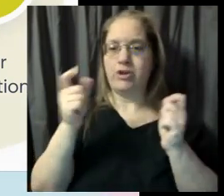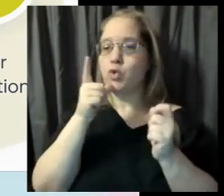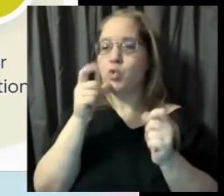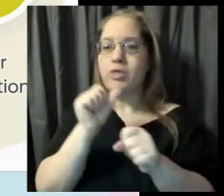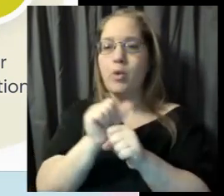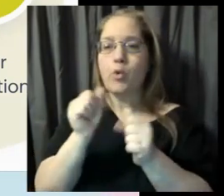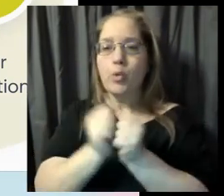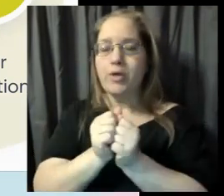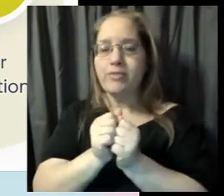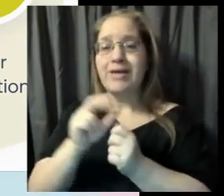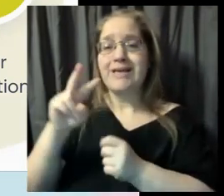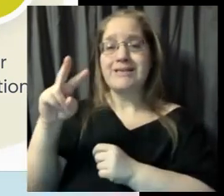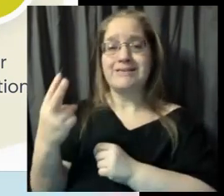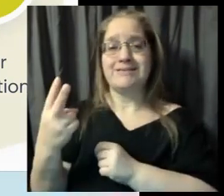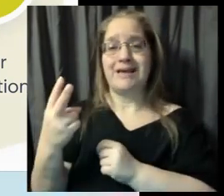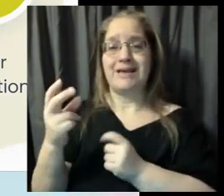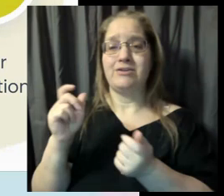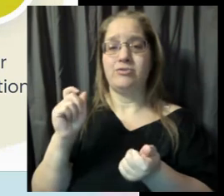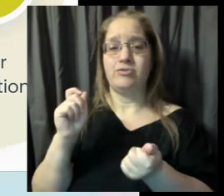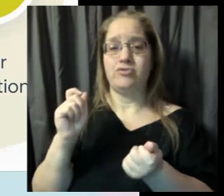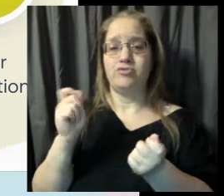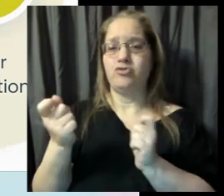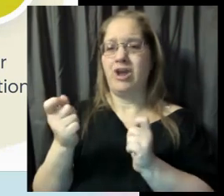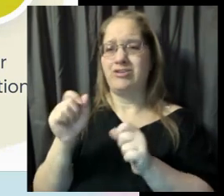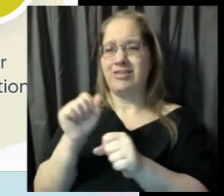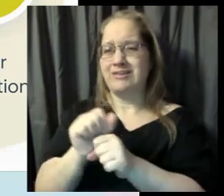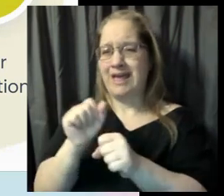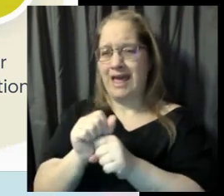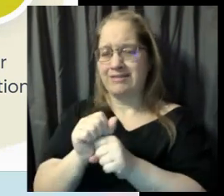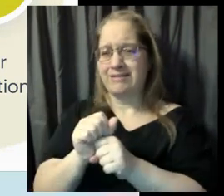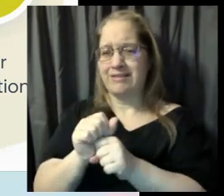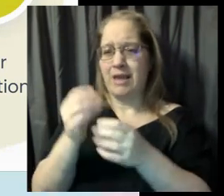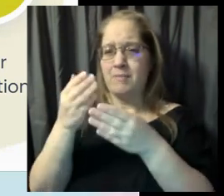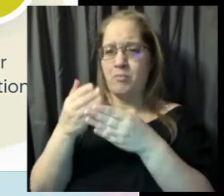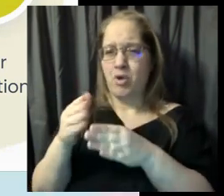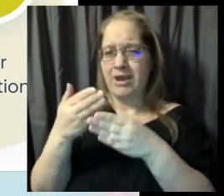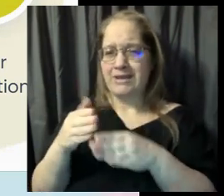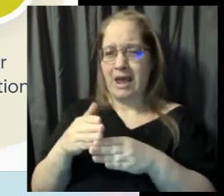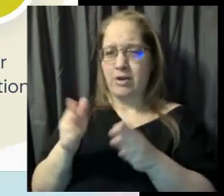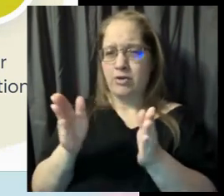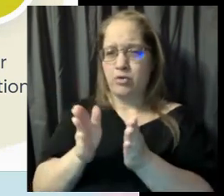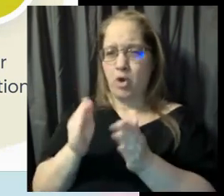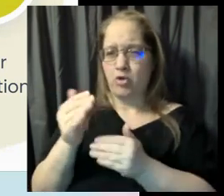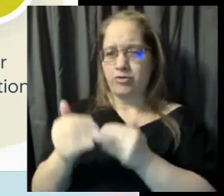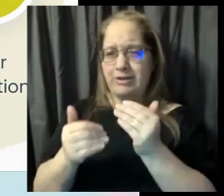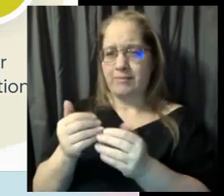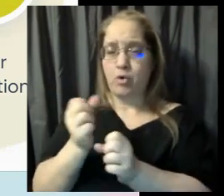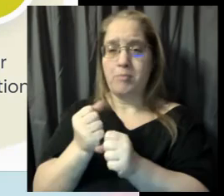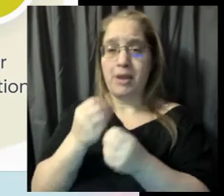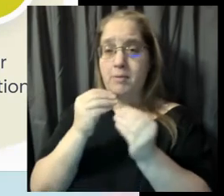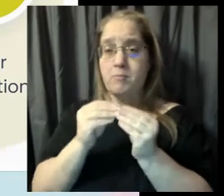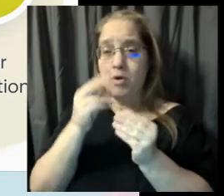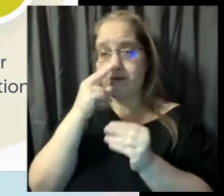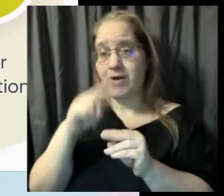with. Second, you can change the nature of the task, like breaking it down into smaller steps or making it more fun by